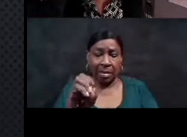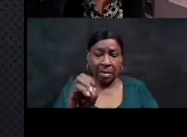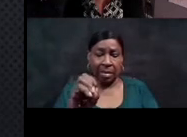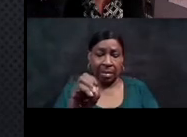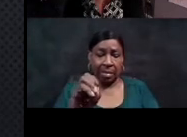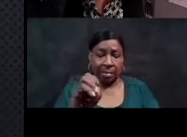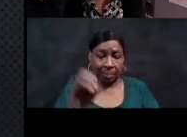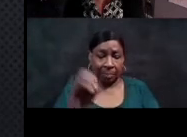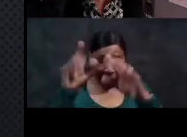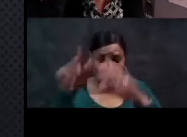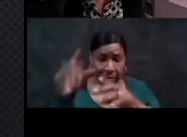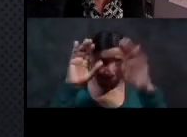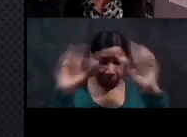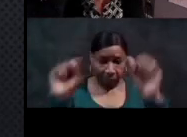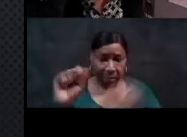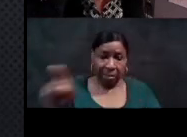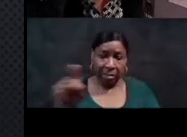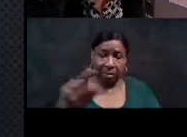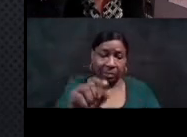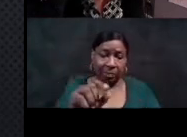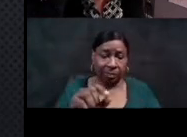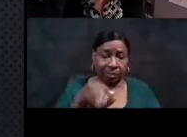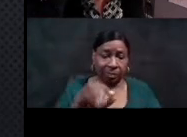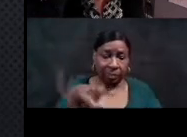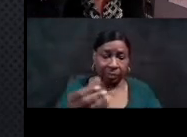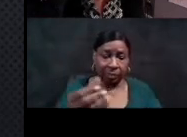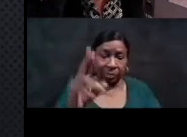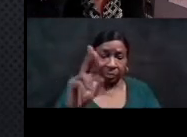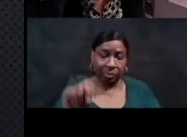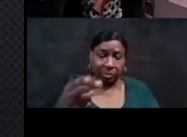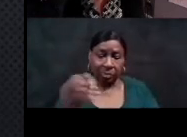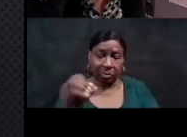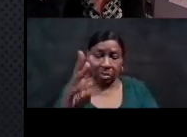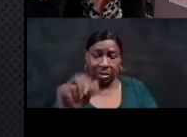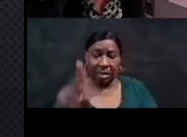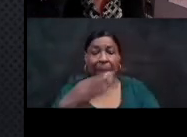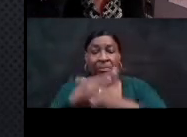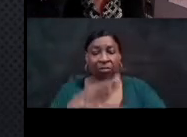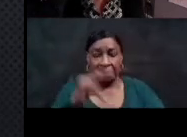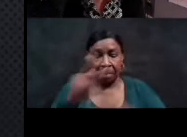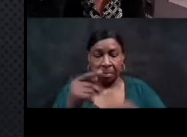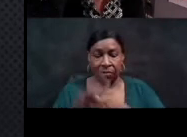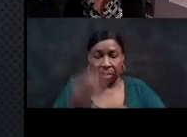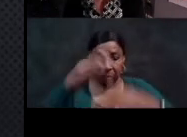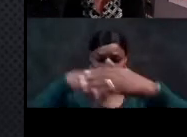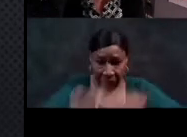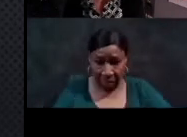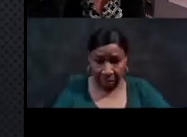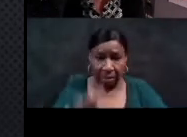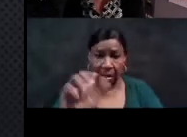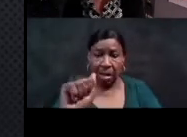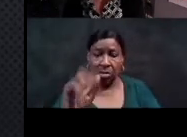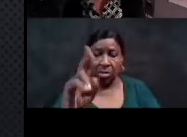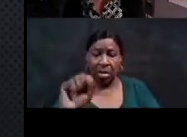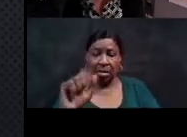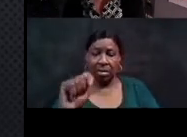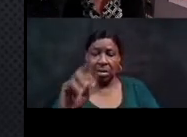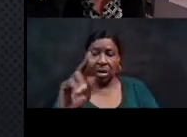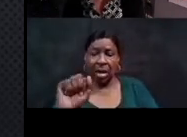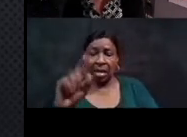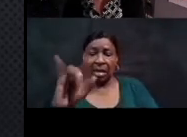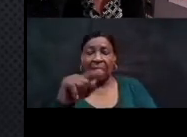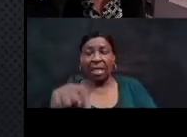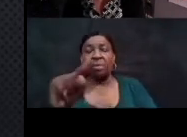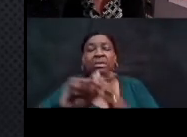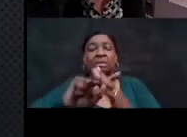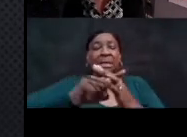land in Australia. And if this was the beginning of this whole regime that was referred to as the